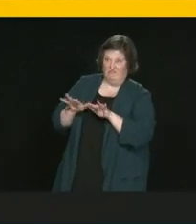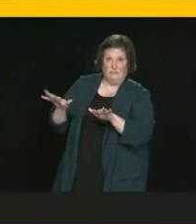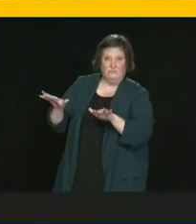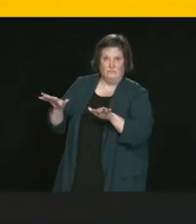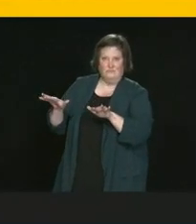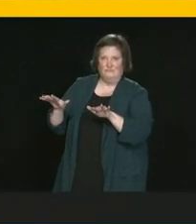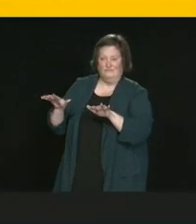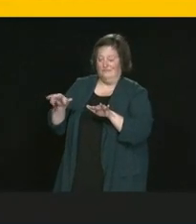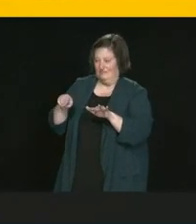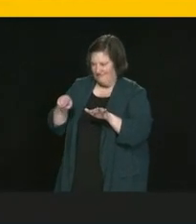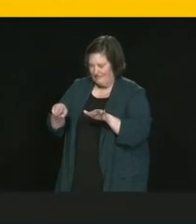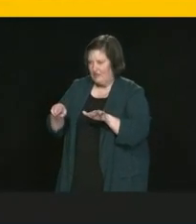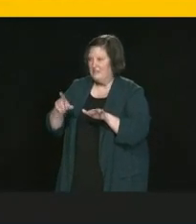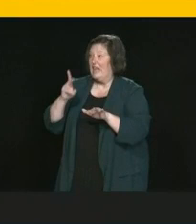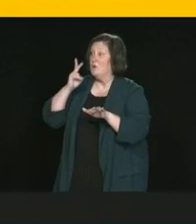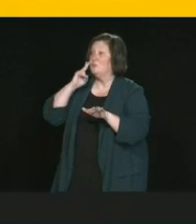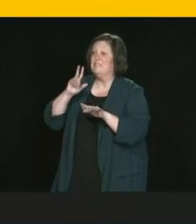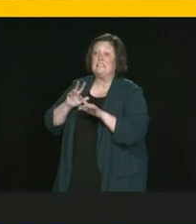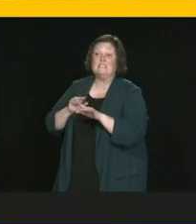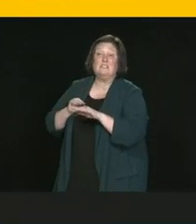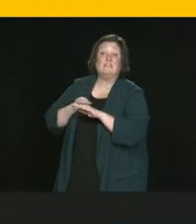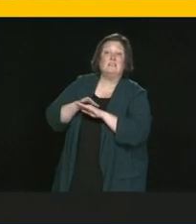the economic challenges